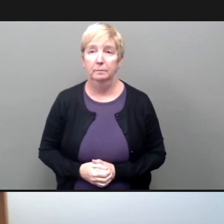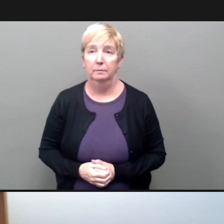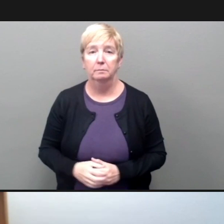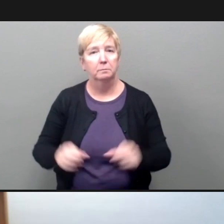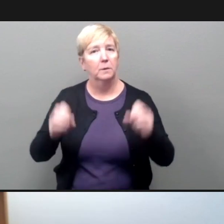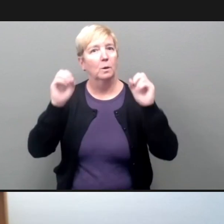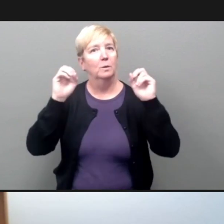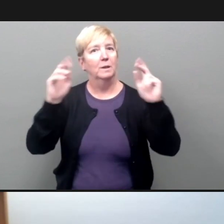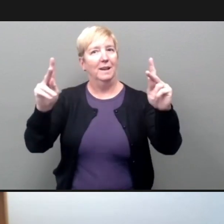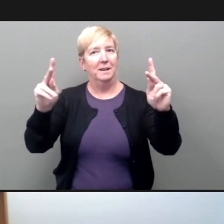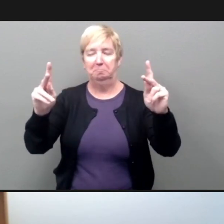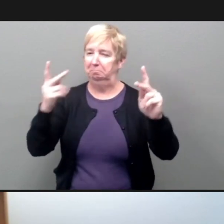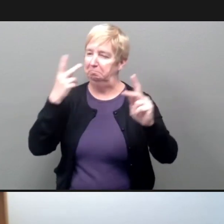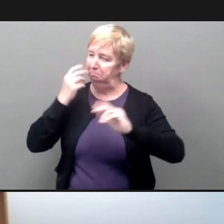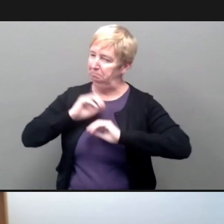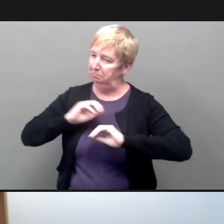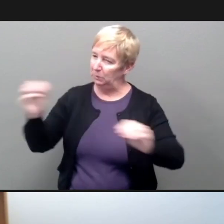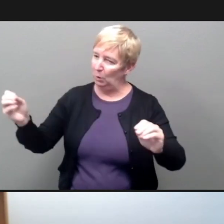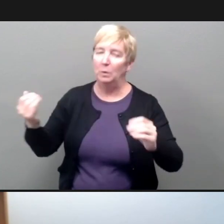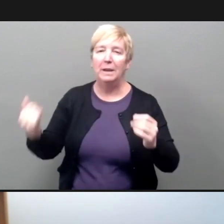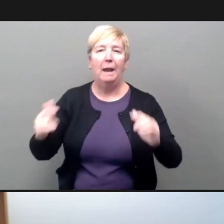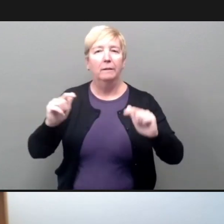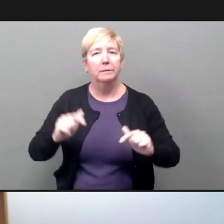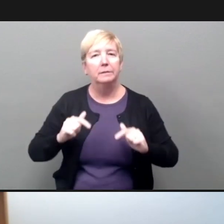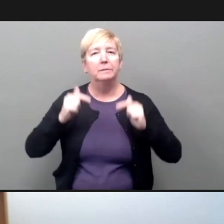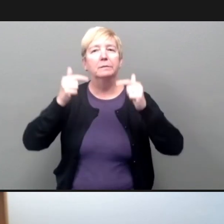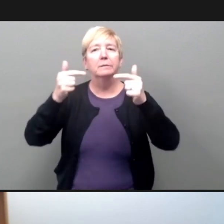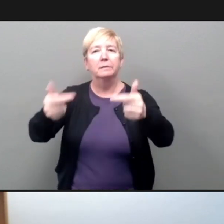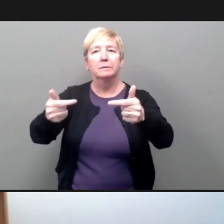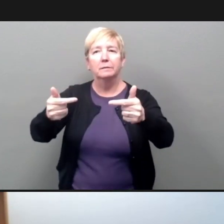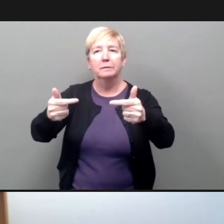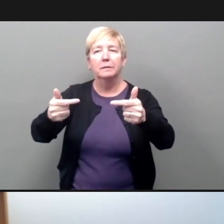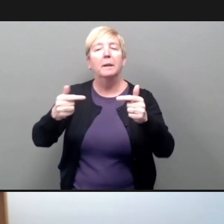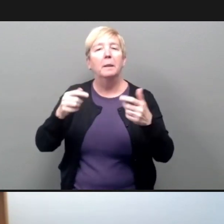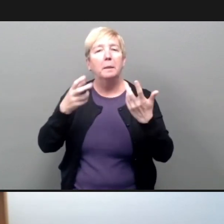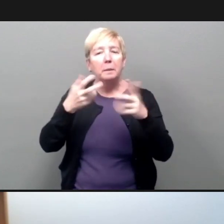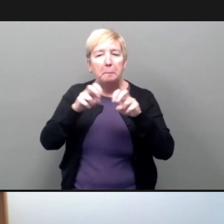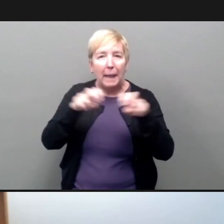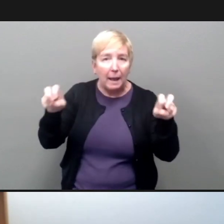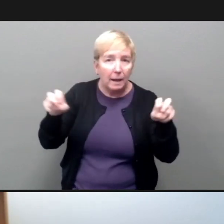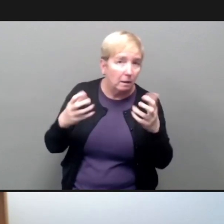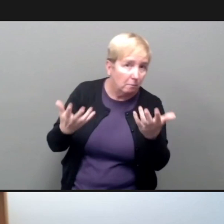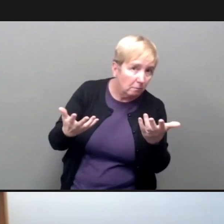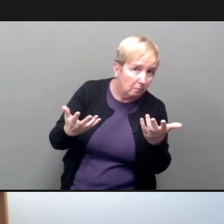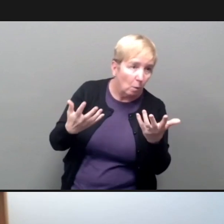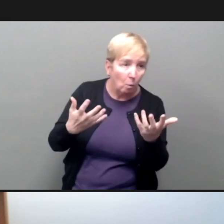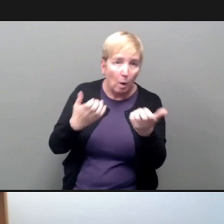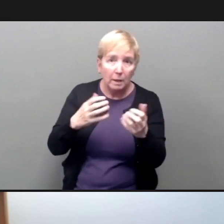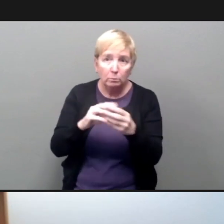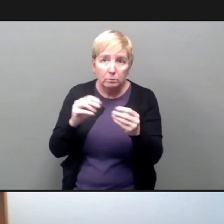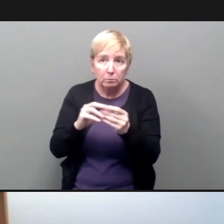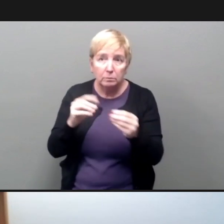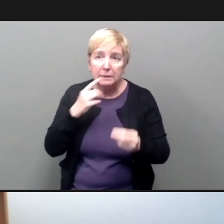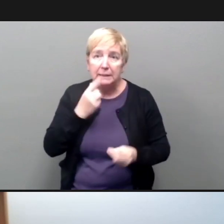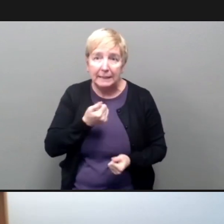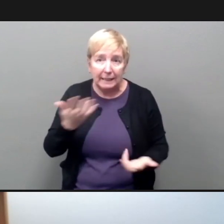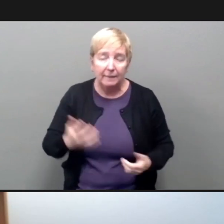Okay, seeing none, I'll put it back to our two remaining panelists for any final words you'd like to offer.